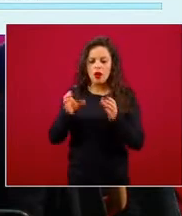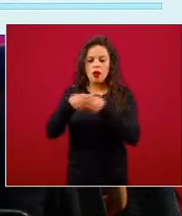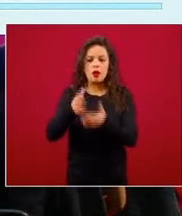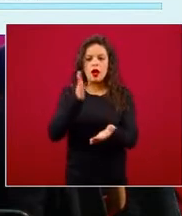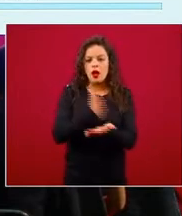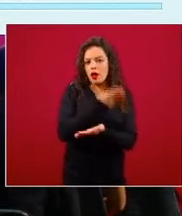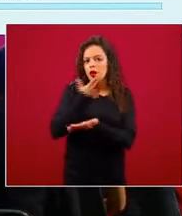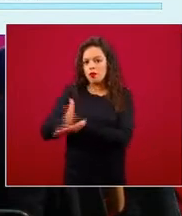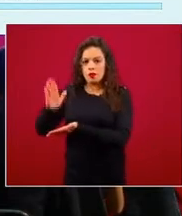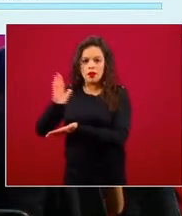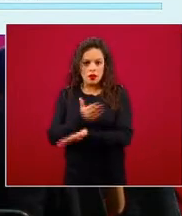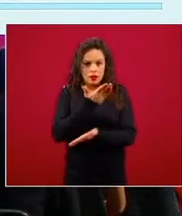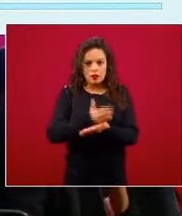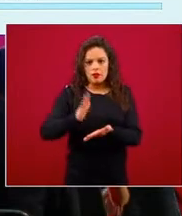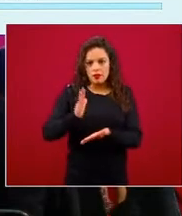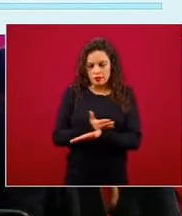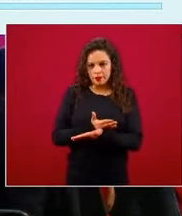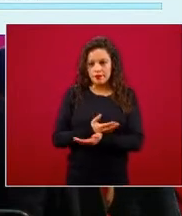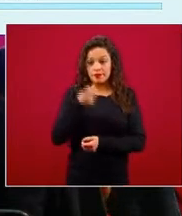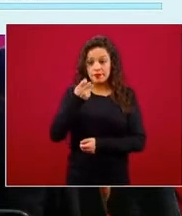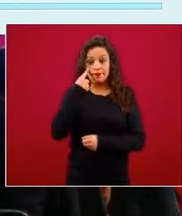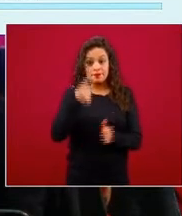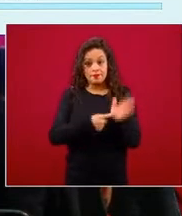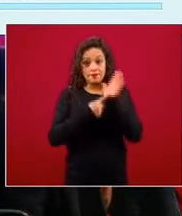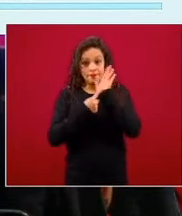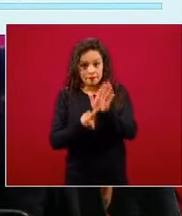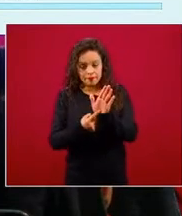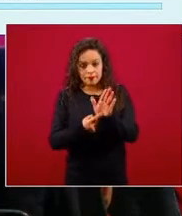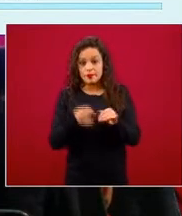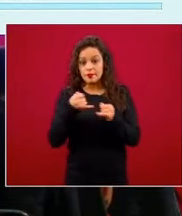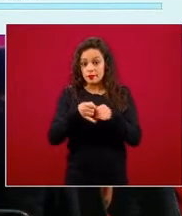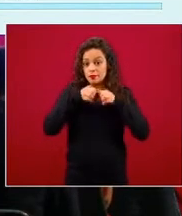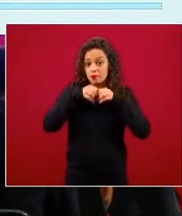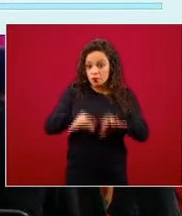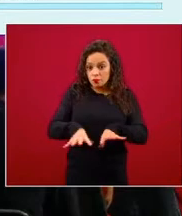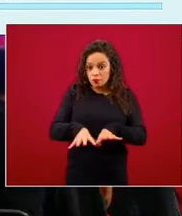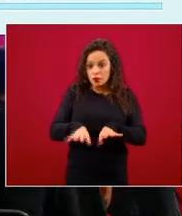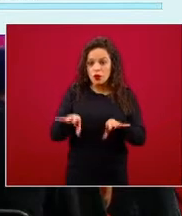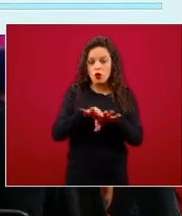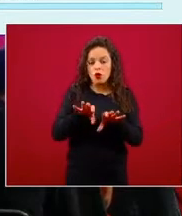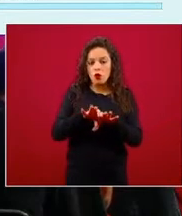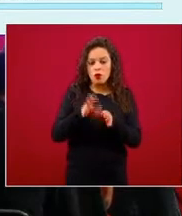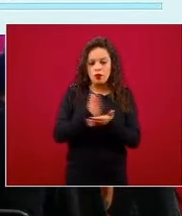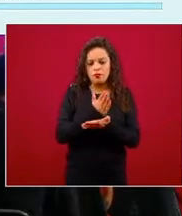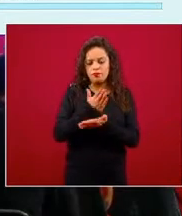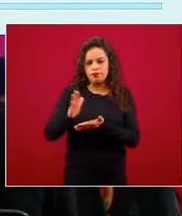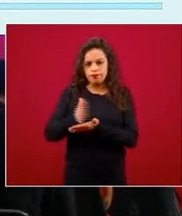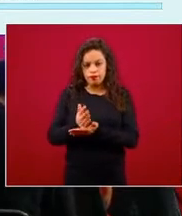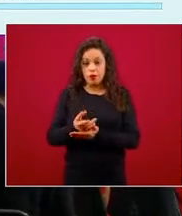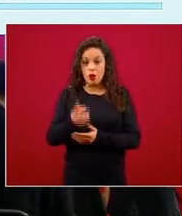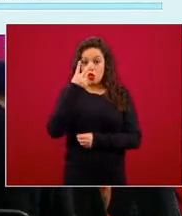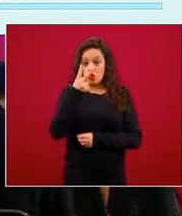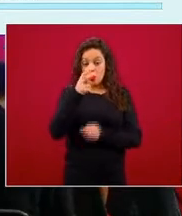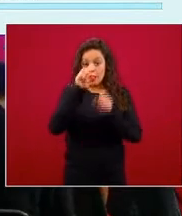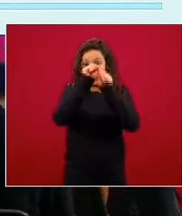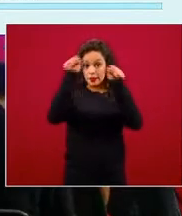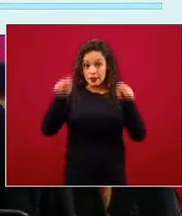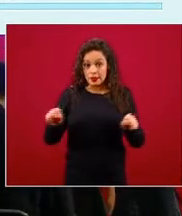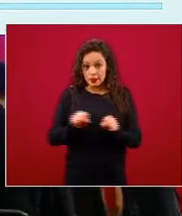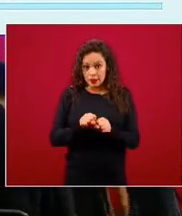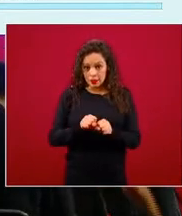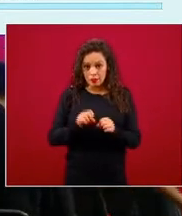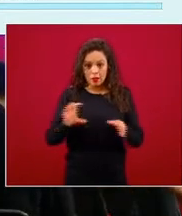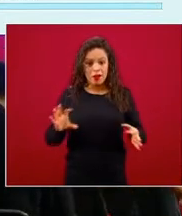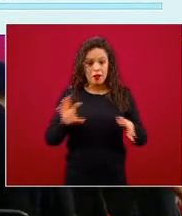here is the information through time in the two systems that they not might match each other, and they